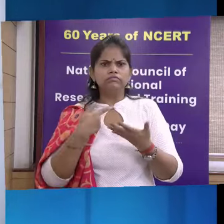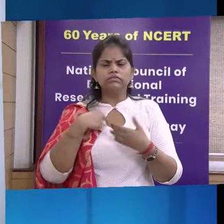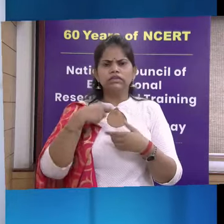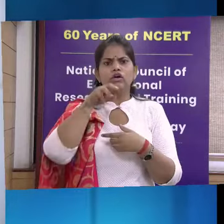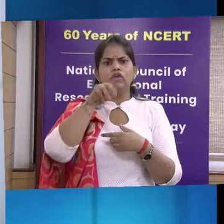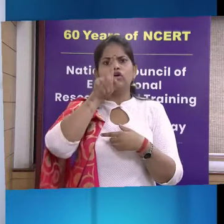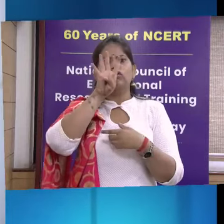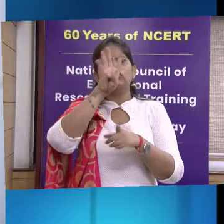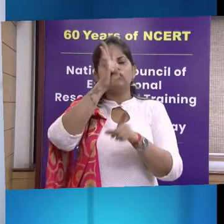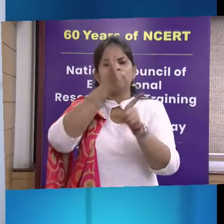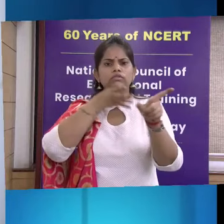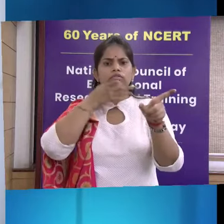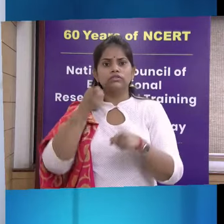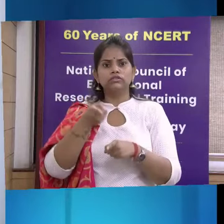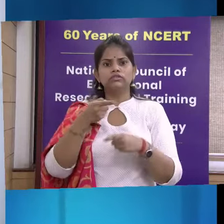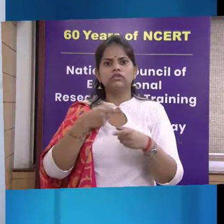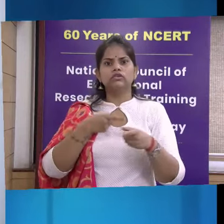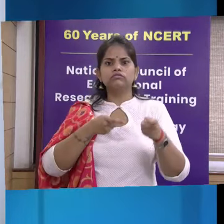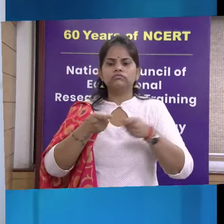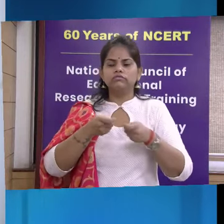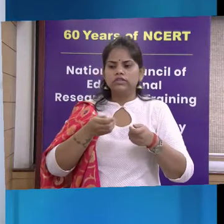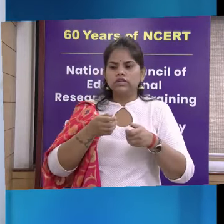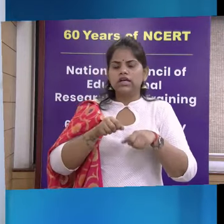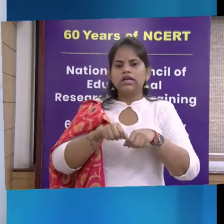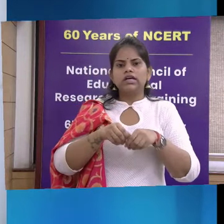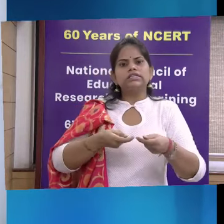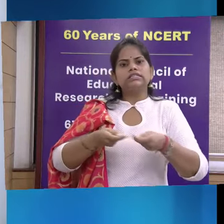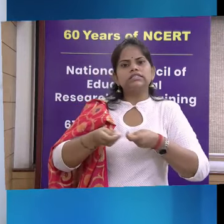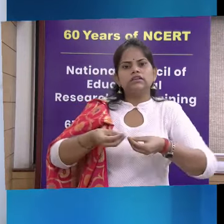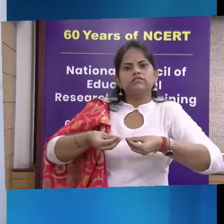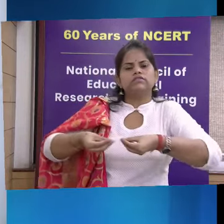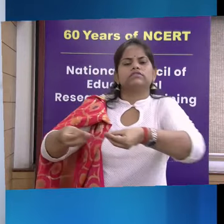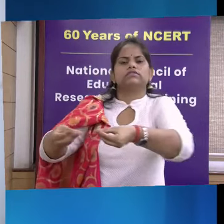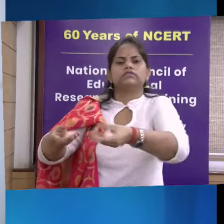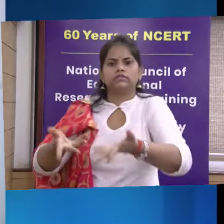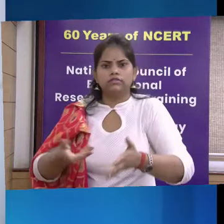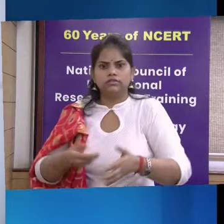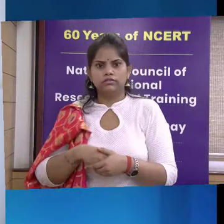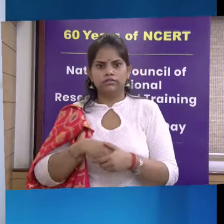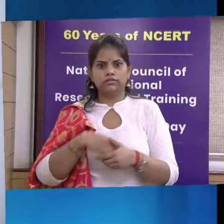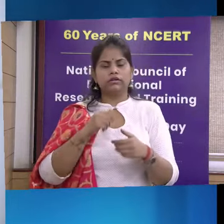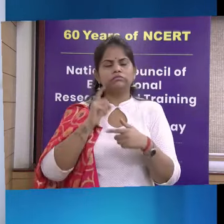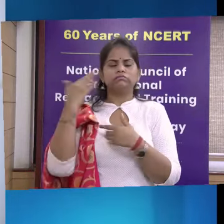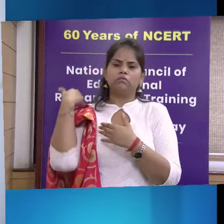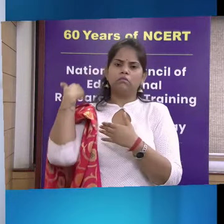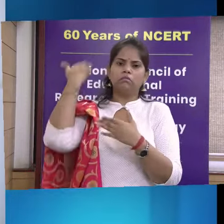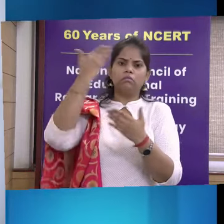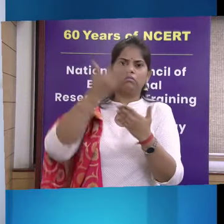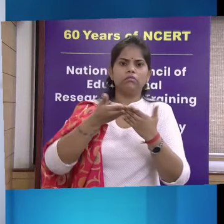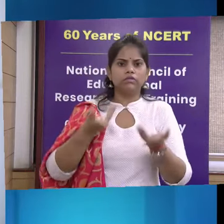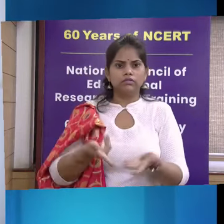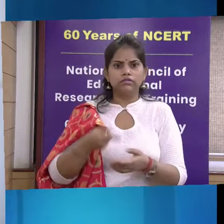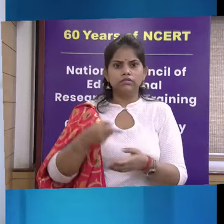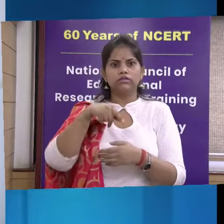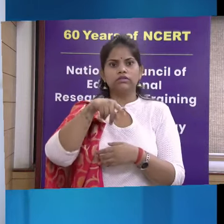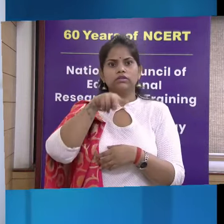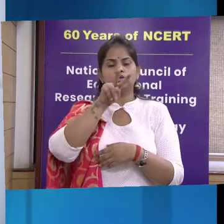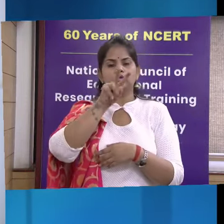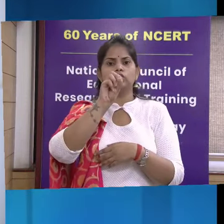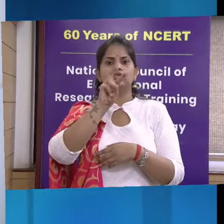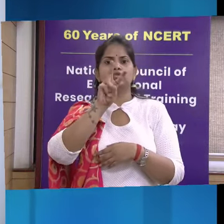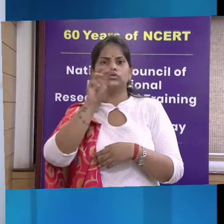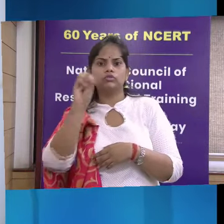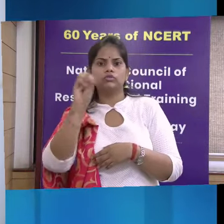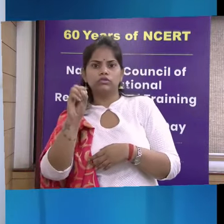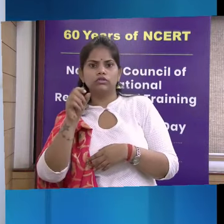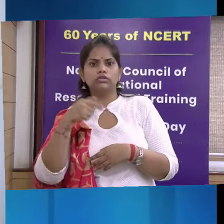integrated pre-service innovative training program for quite long. NEP 2020 has advocated